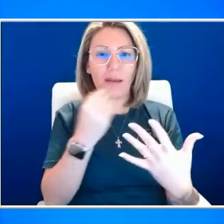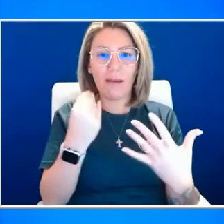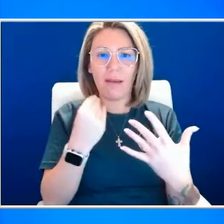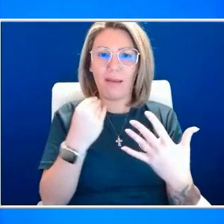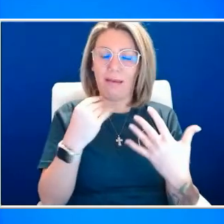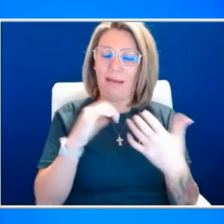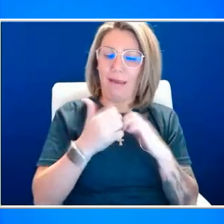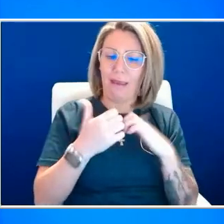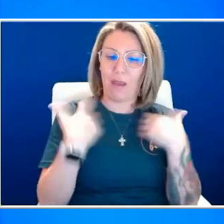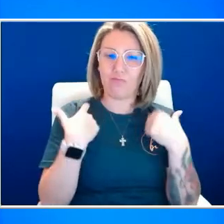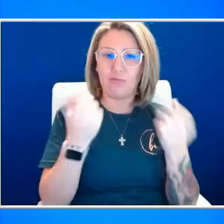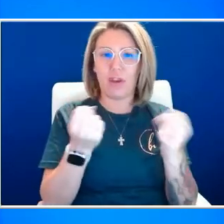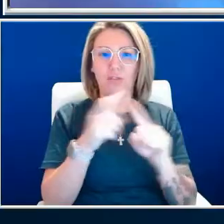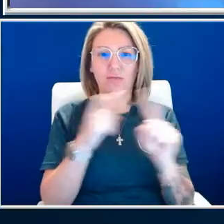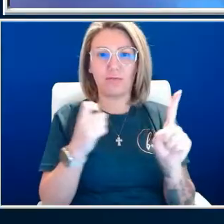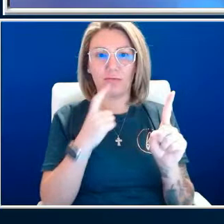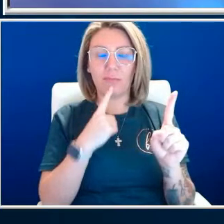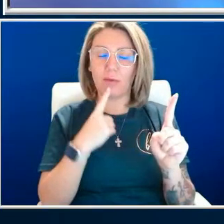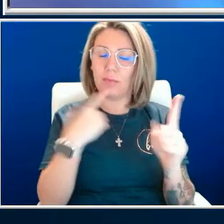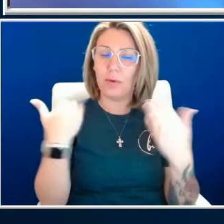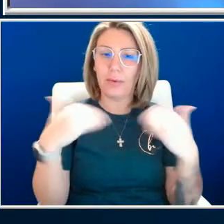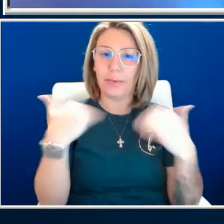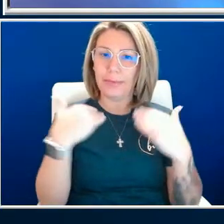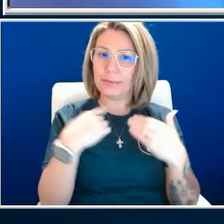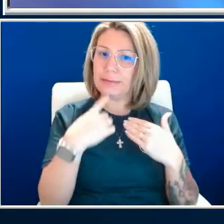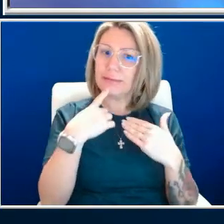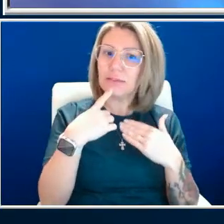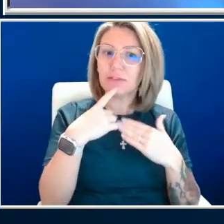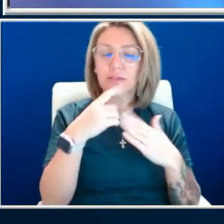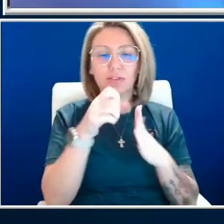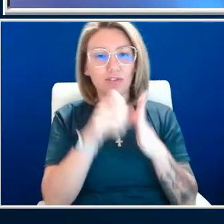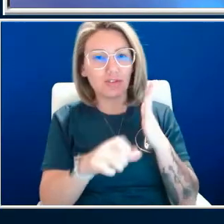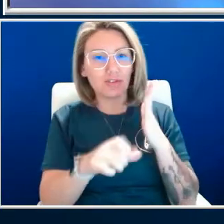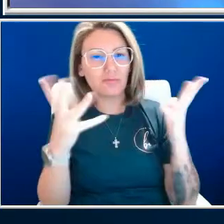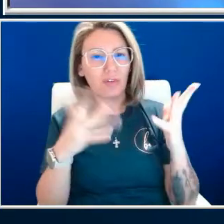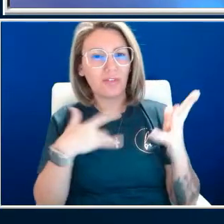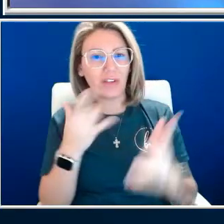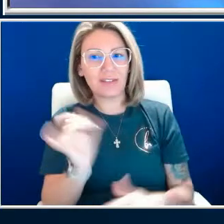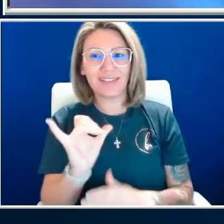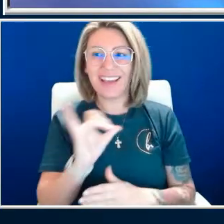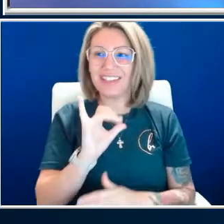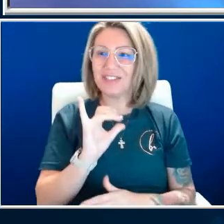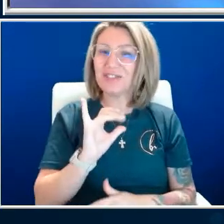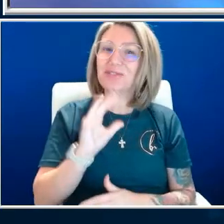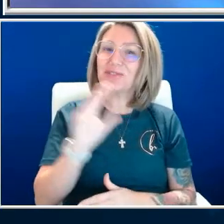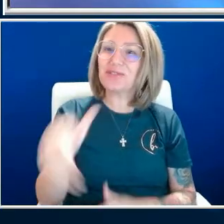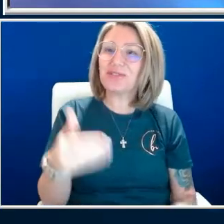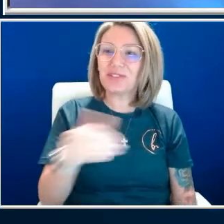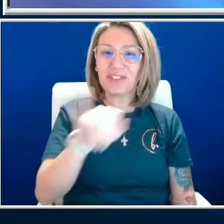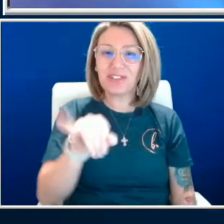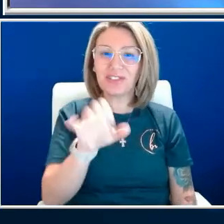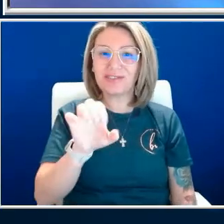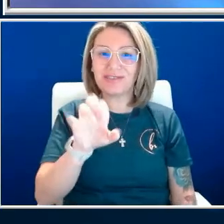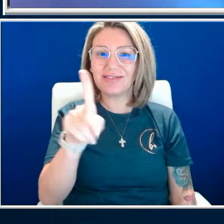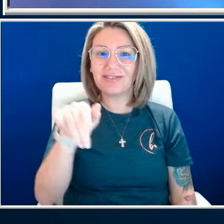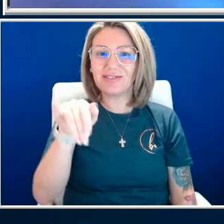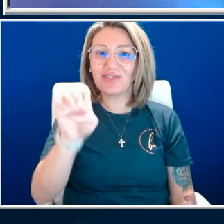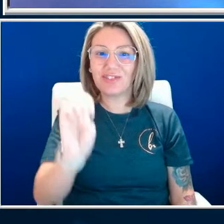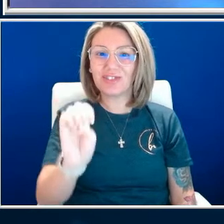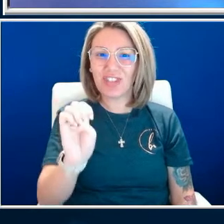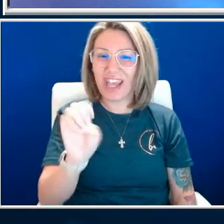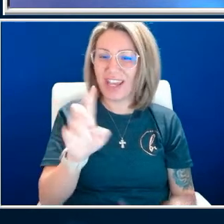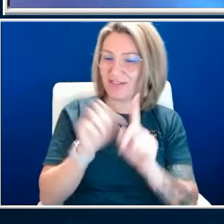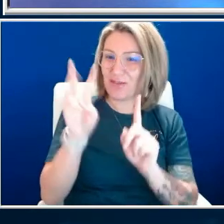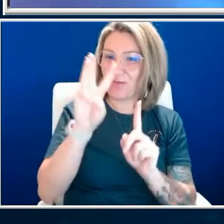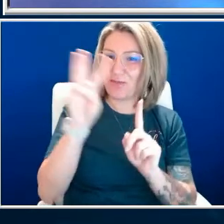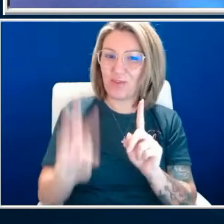really feels like. I want to turn to our guest this morning. Jackie Adams joins us this morning from Mulvane, Kansas, outside of Wichita. Jackie, good morning. How are